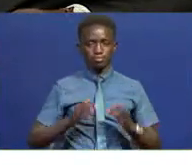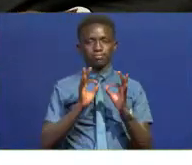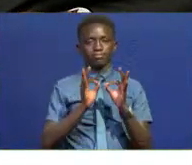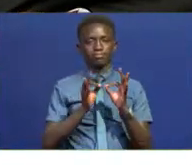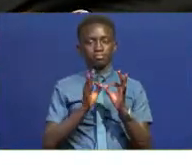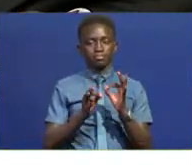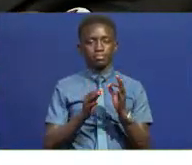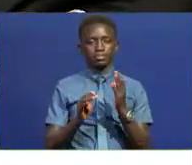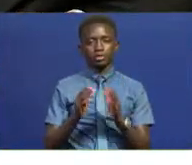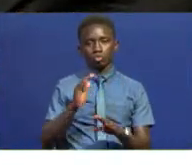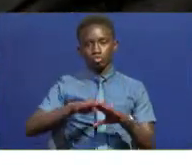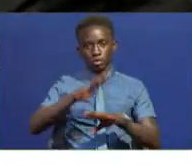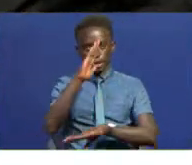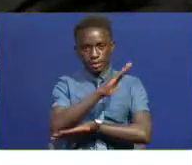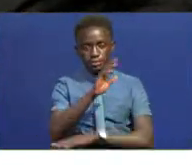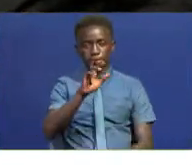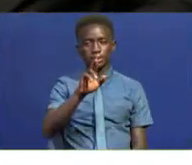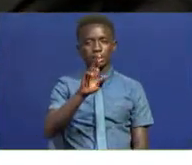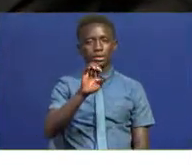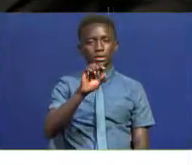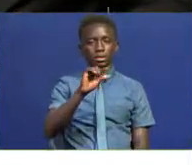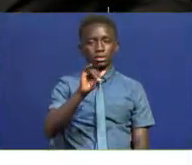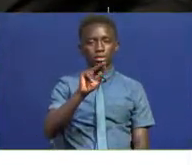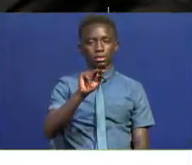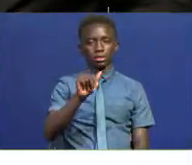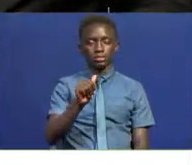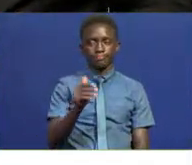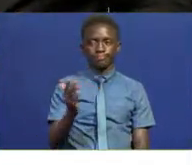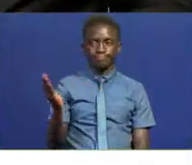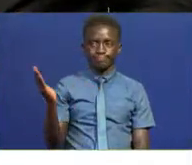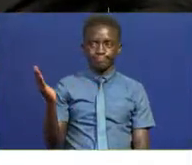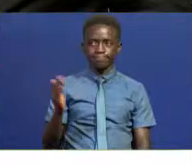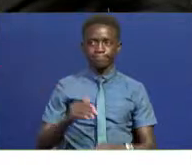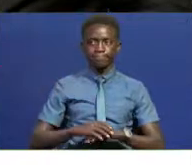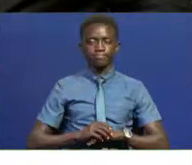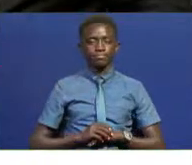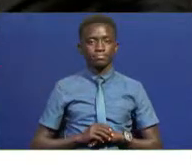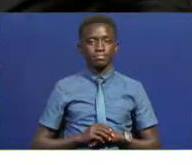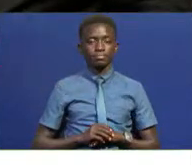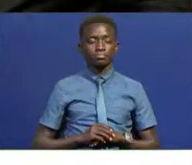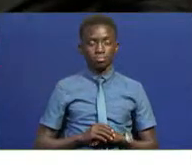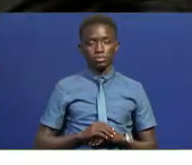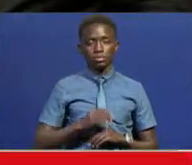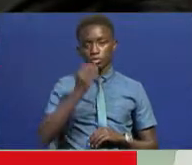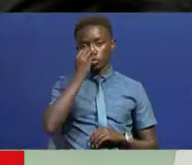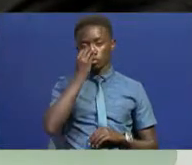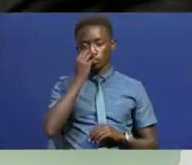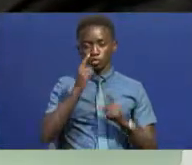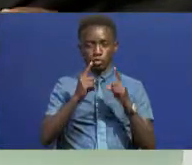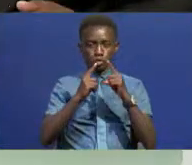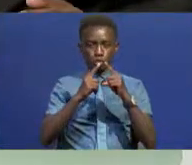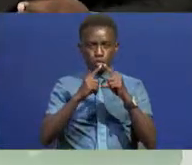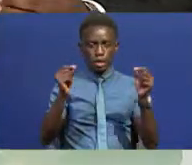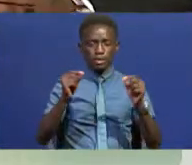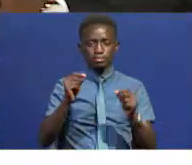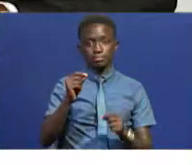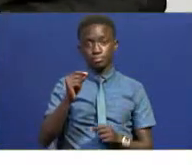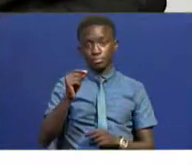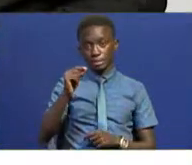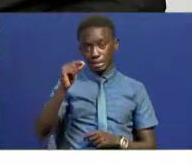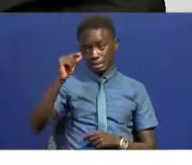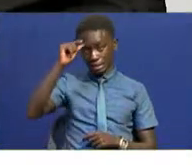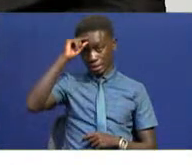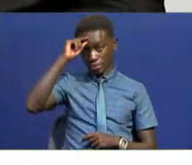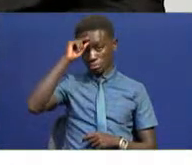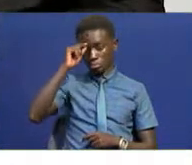Regina Manyara. Now, President William Ruto has ordered the immediate expunging from the government payroll over